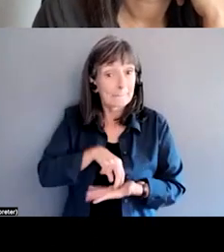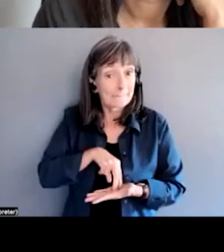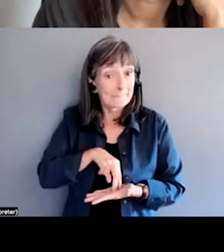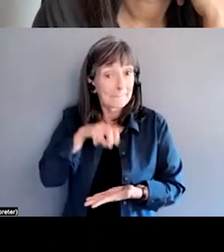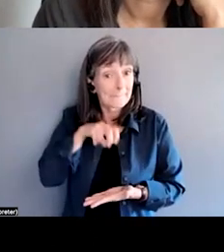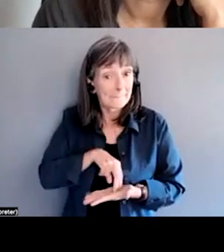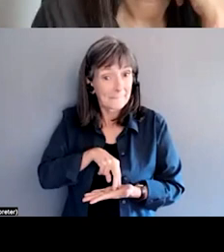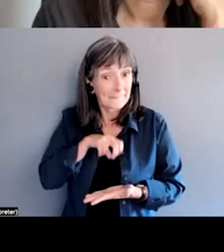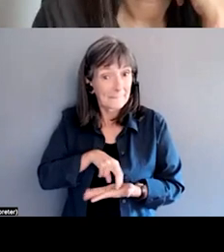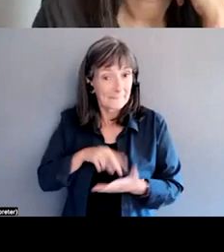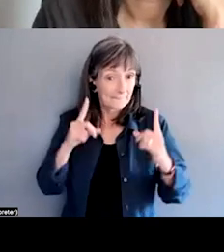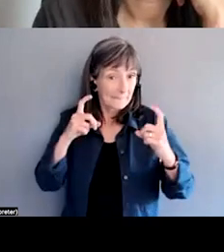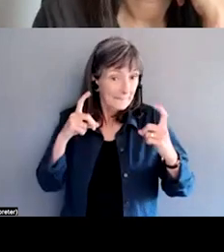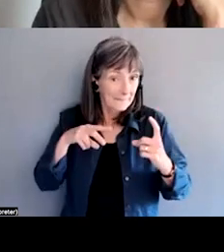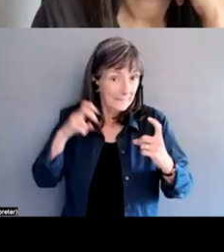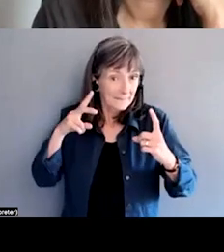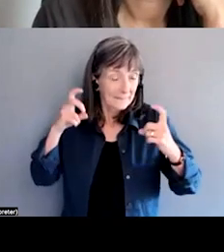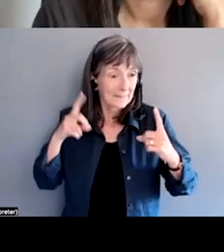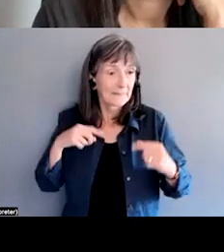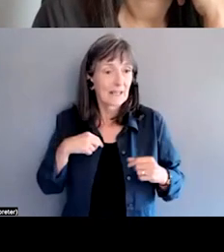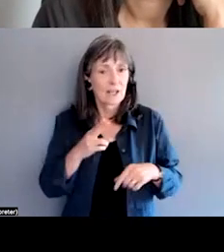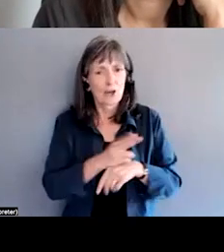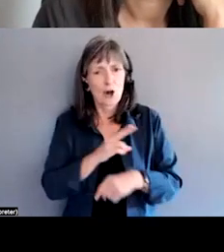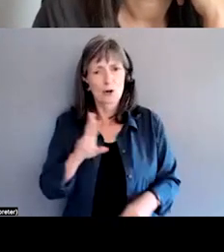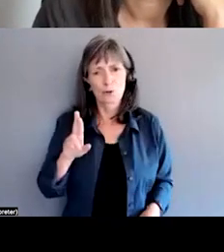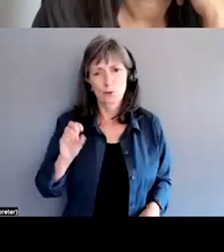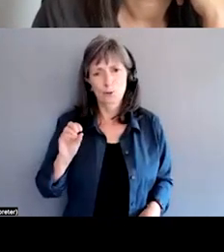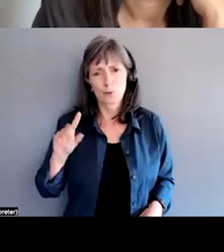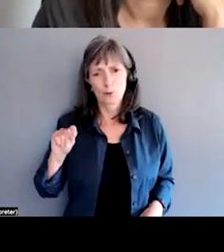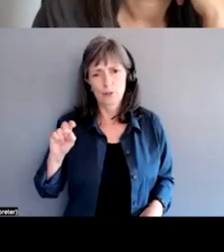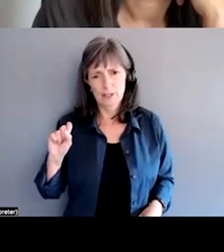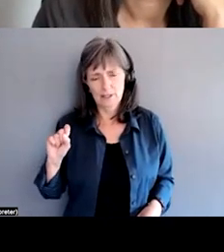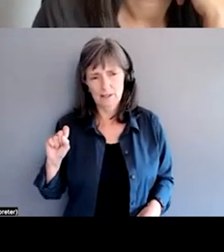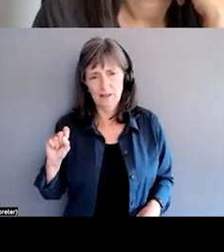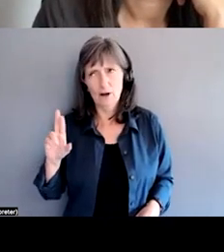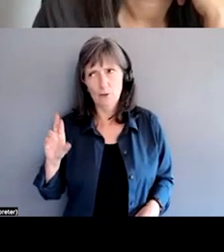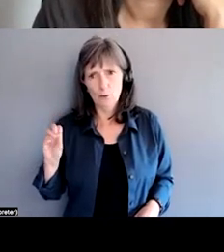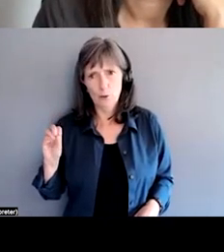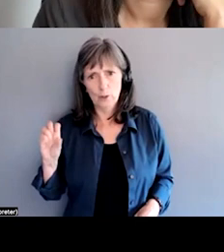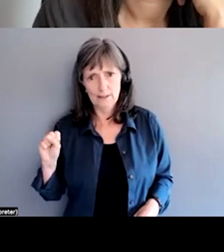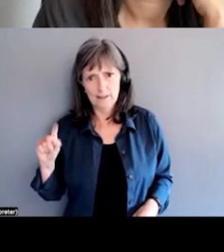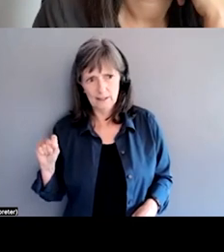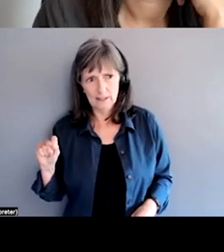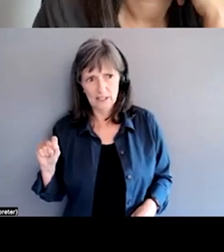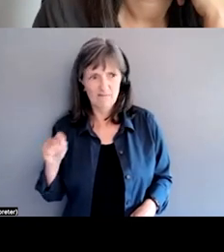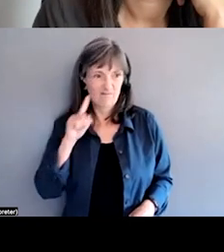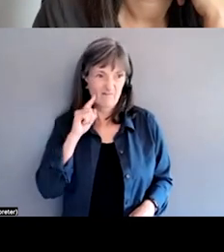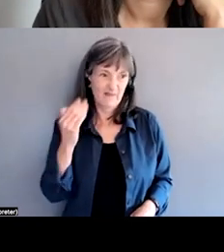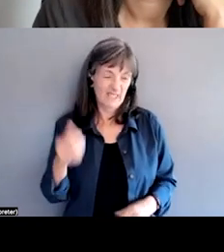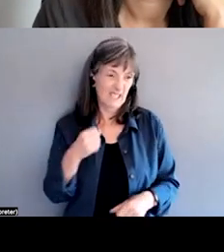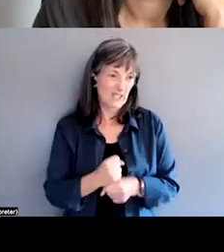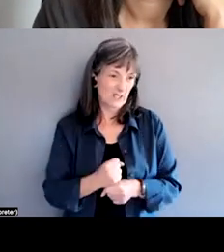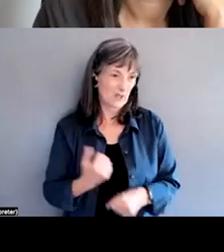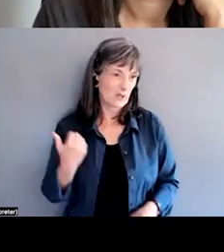jumping. The book's called Roost. And again, this was maybe 15 years ago, so it's